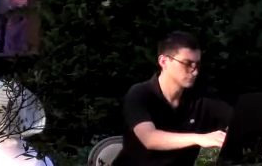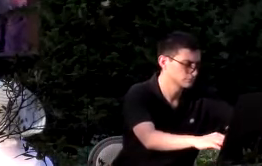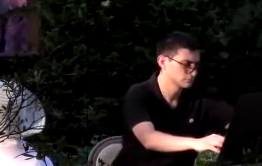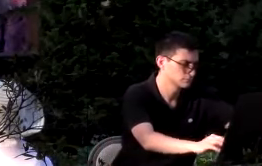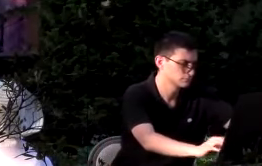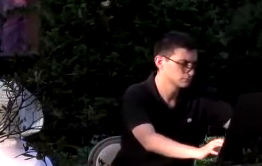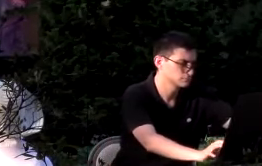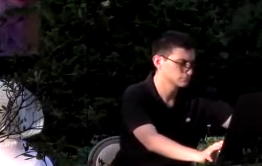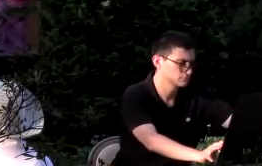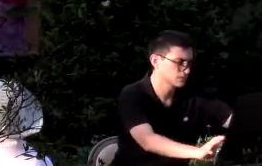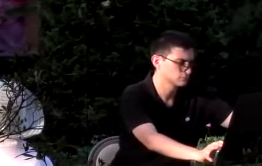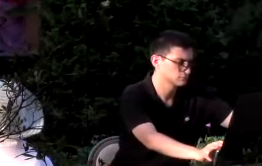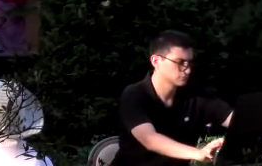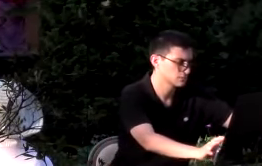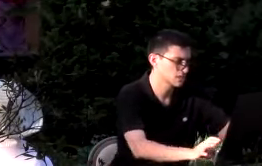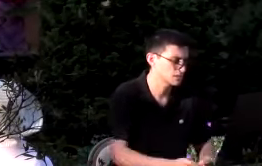Ashkiveinu